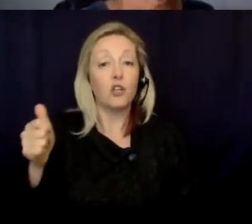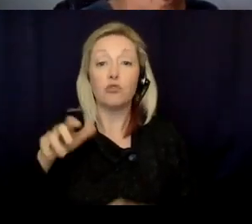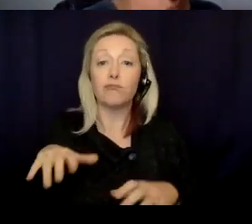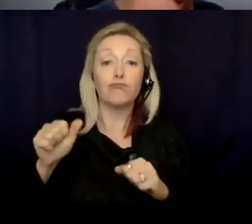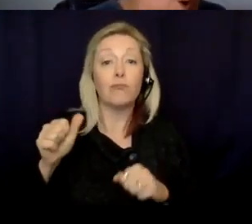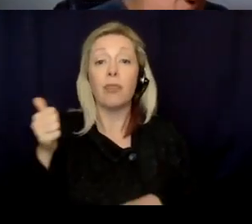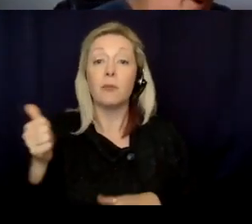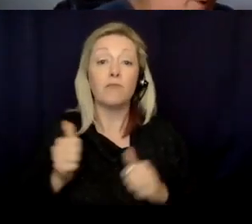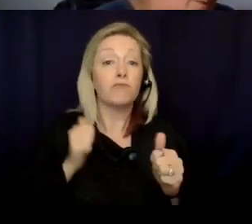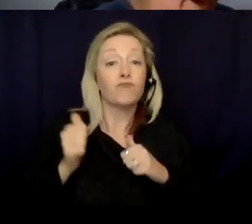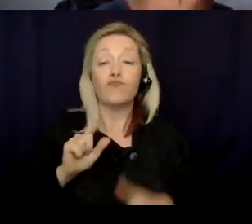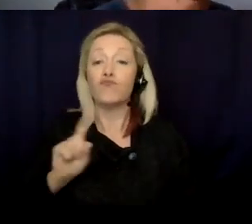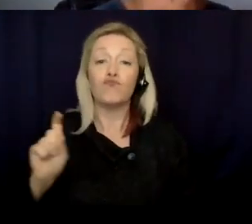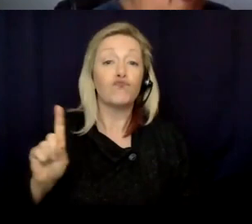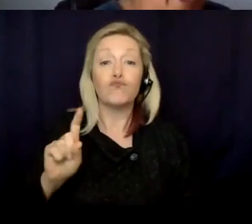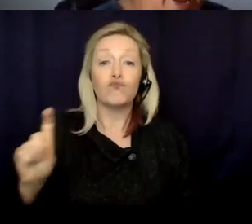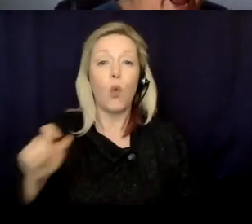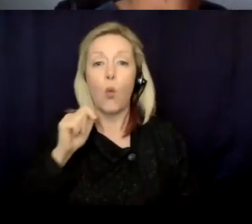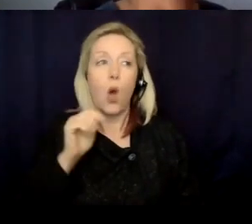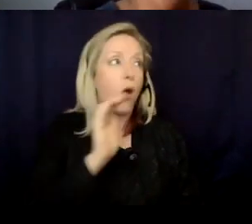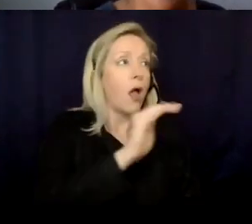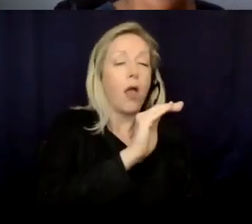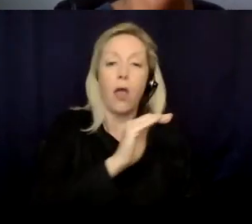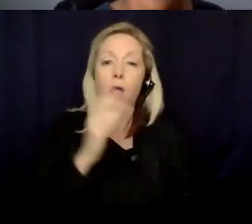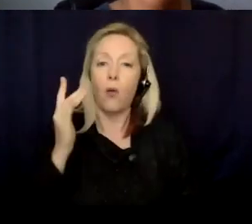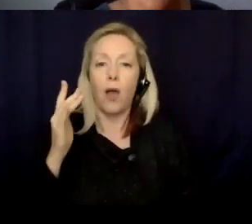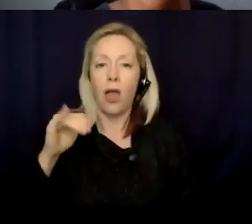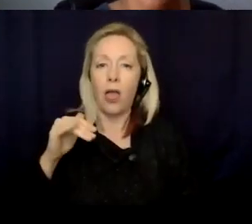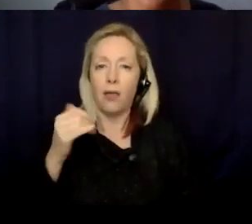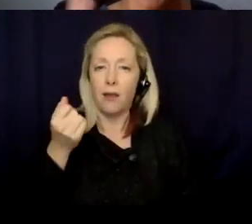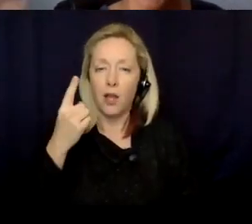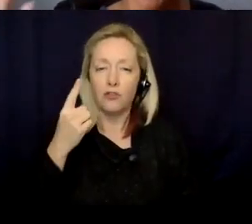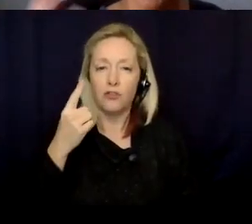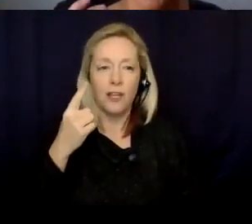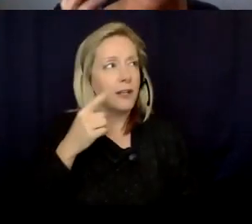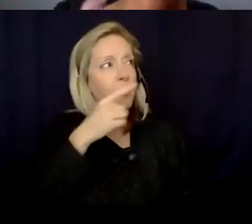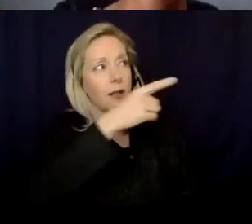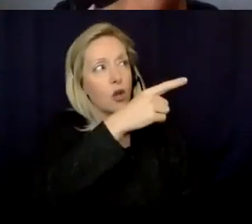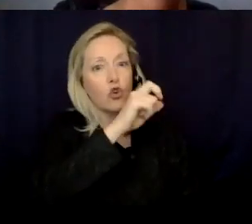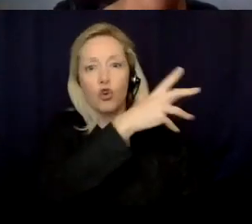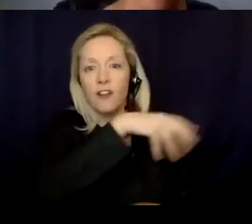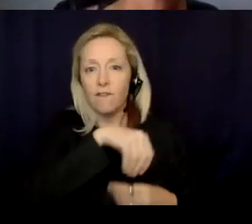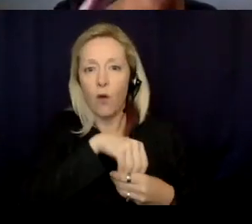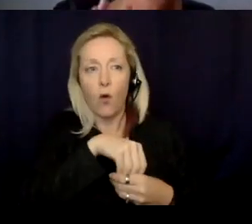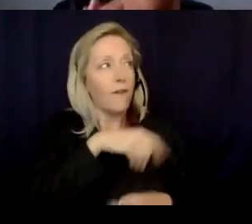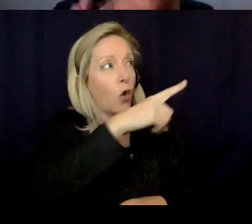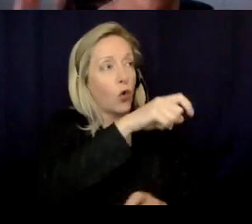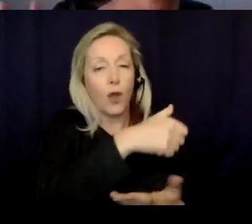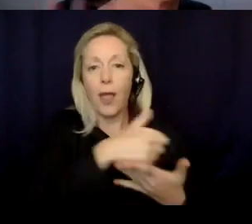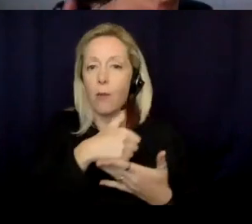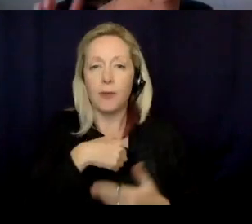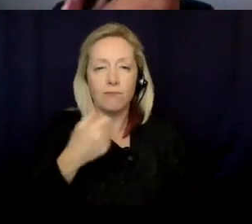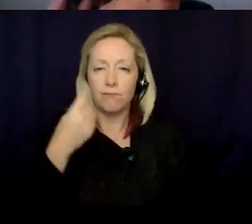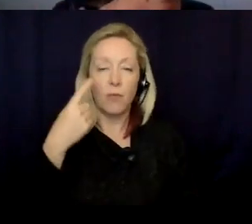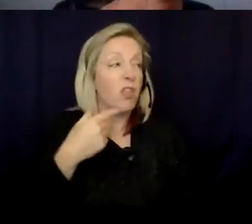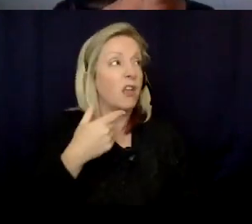or whatever, but they haven't figured out yet that you could help them with that. You could be a